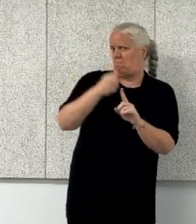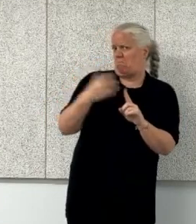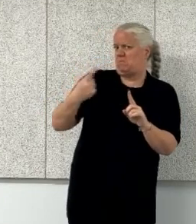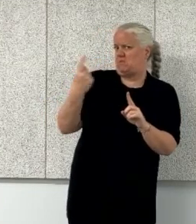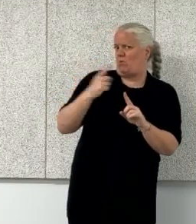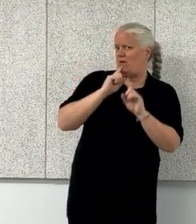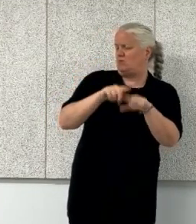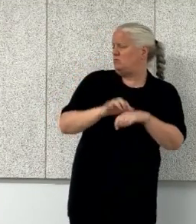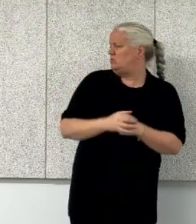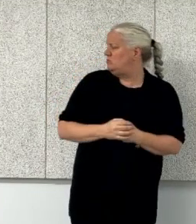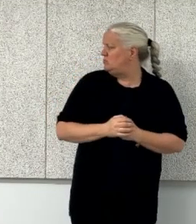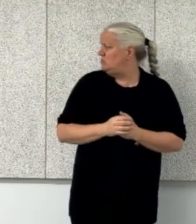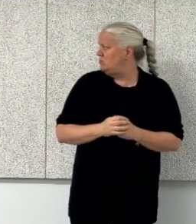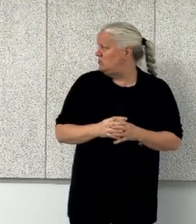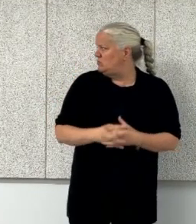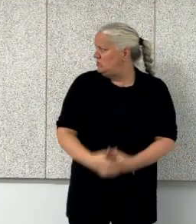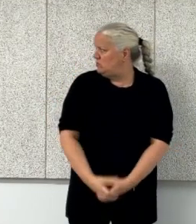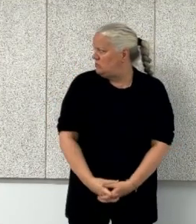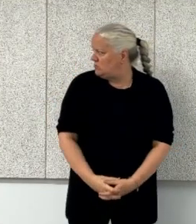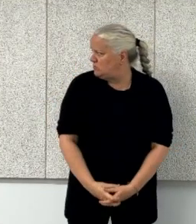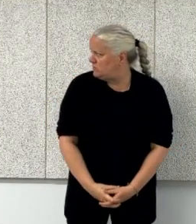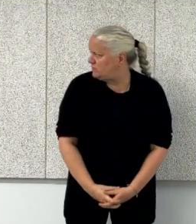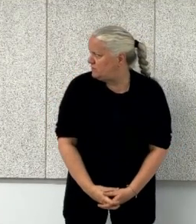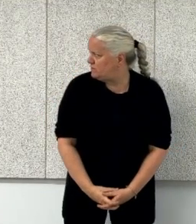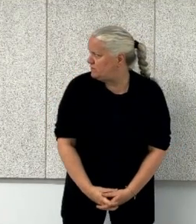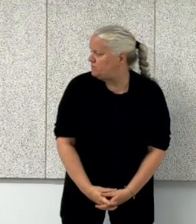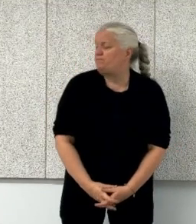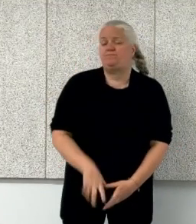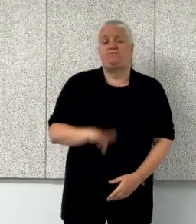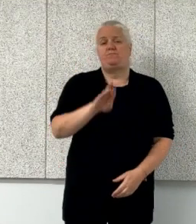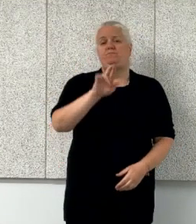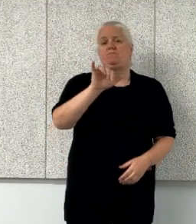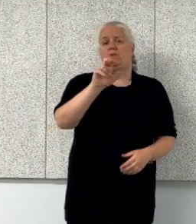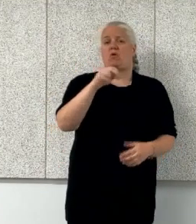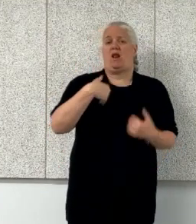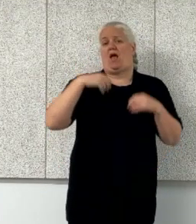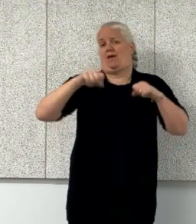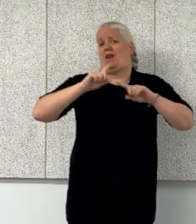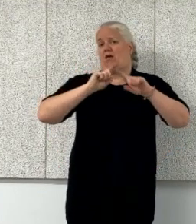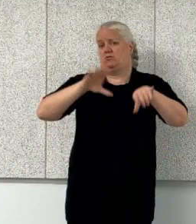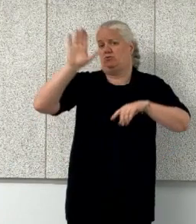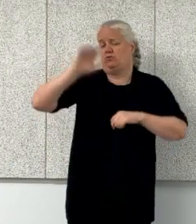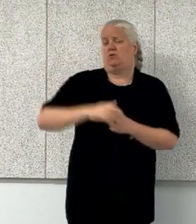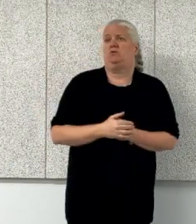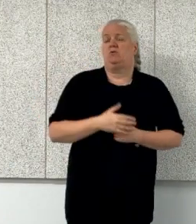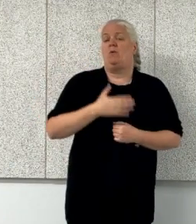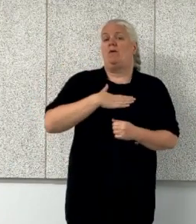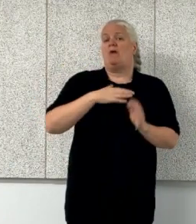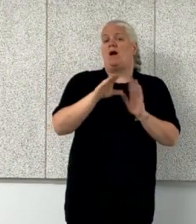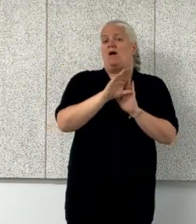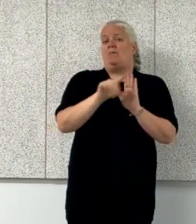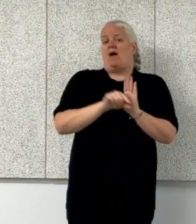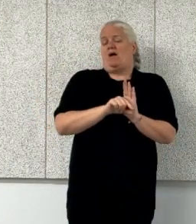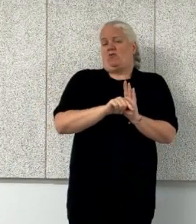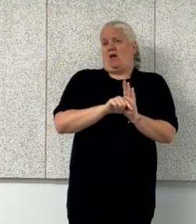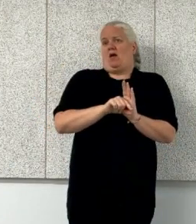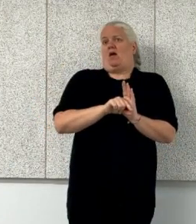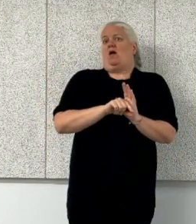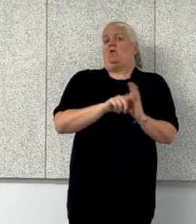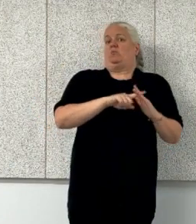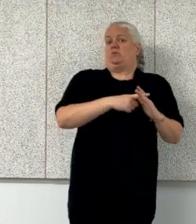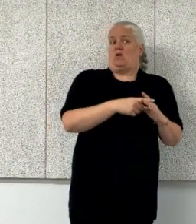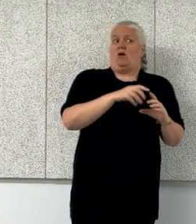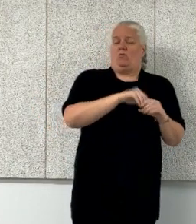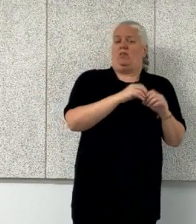that? Yeah. I'll jump in that space. Yeah. I mean, so my background, you know, starting in marketing and